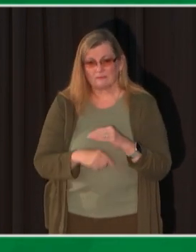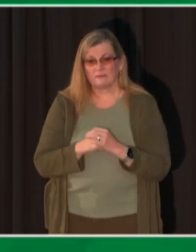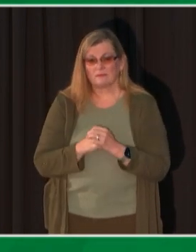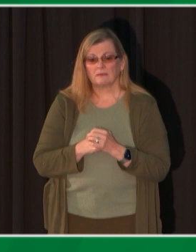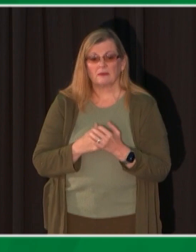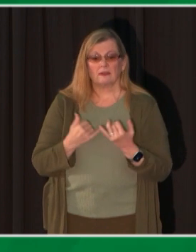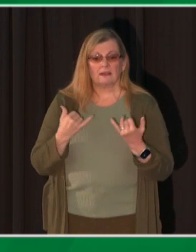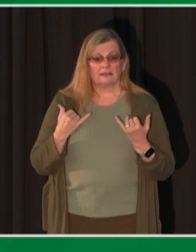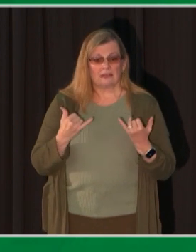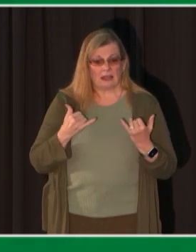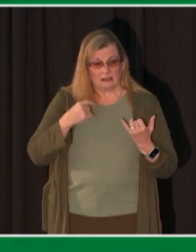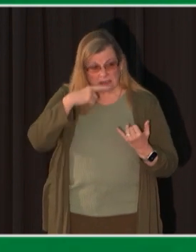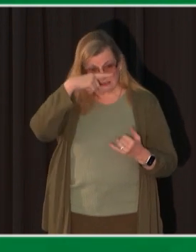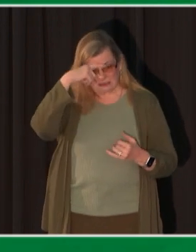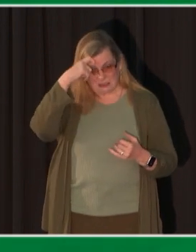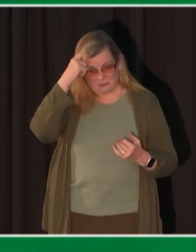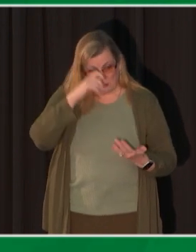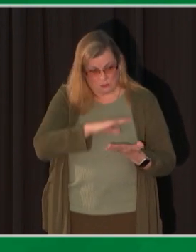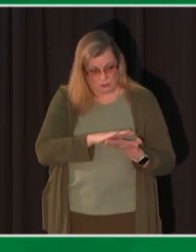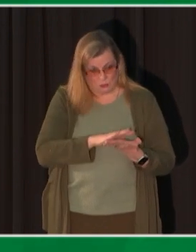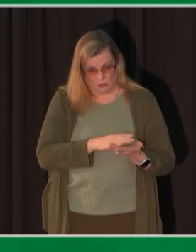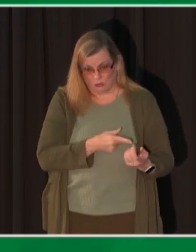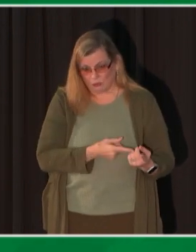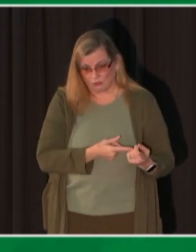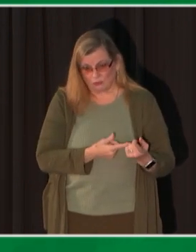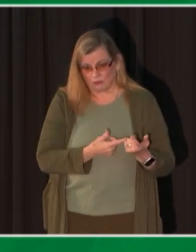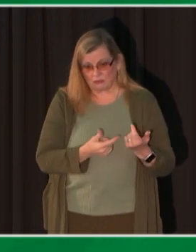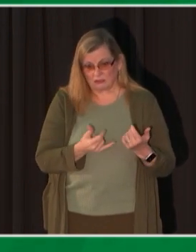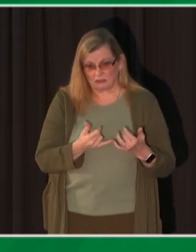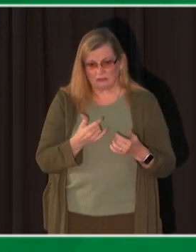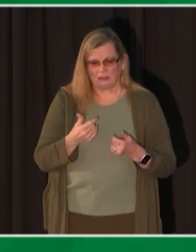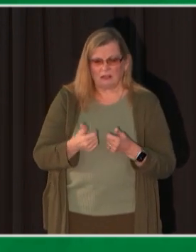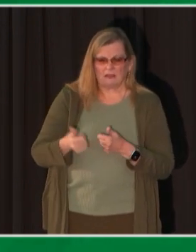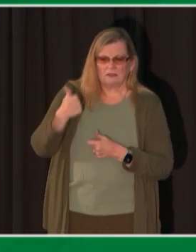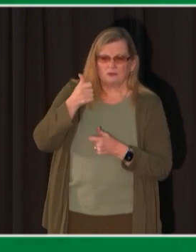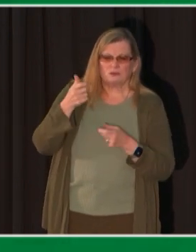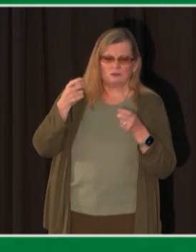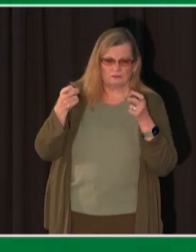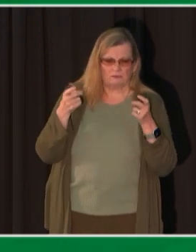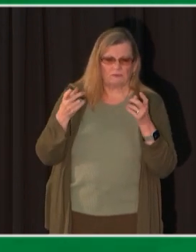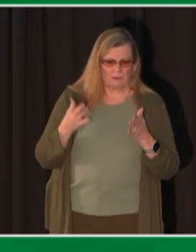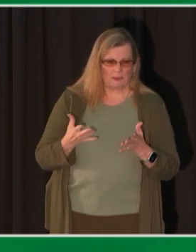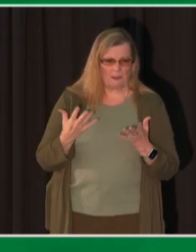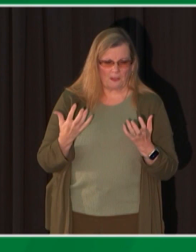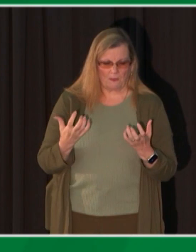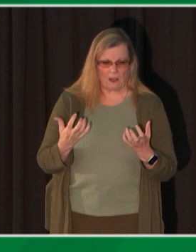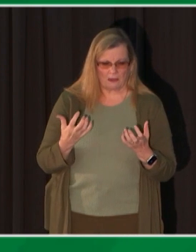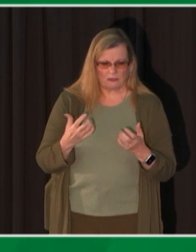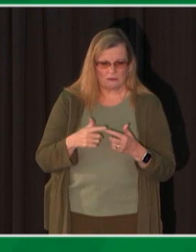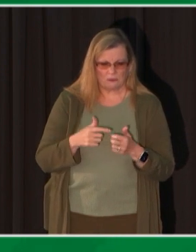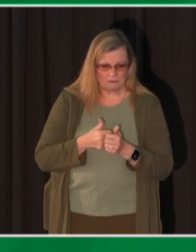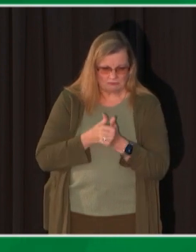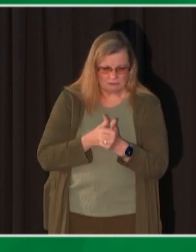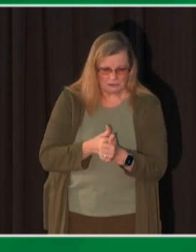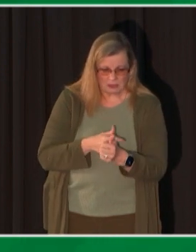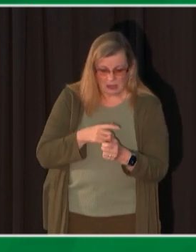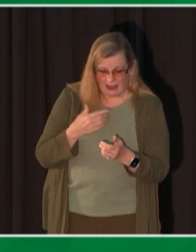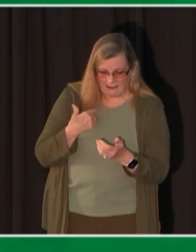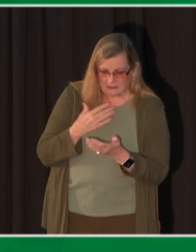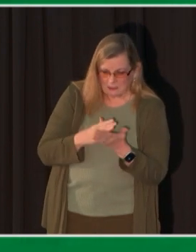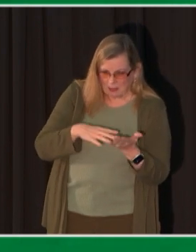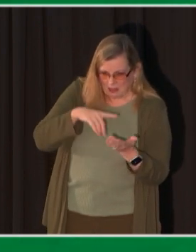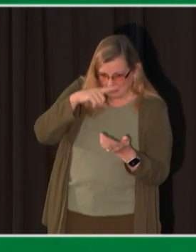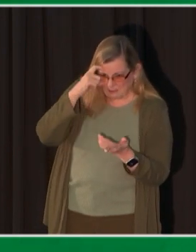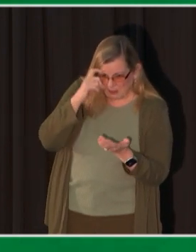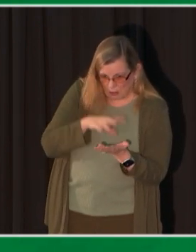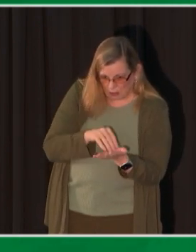the chancellor and all of the educators want me to emphasize that learning during the summer will continue. We're